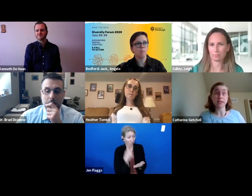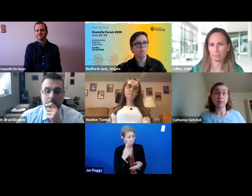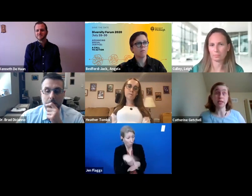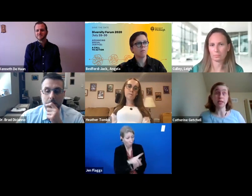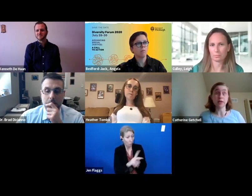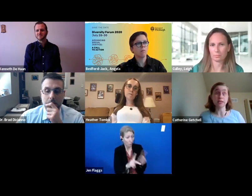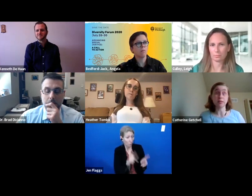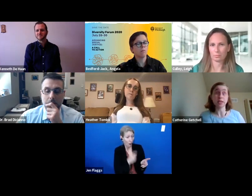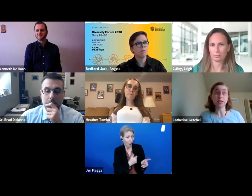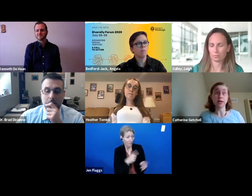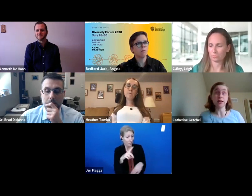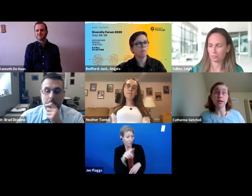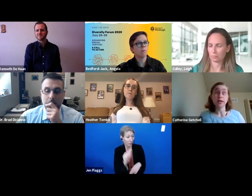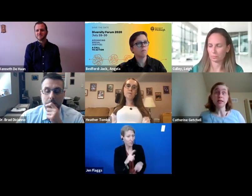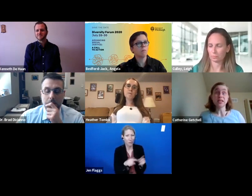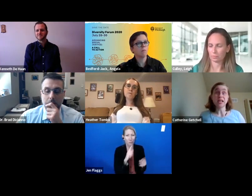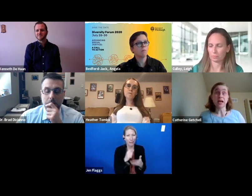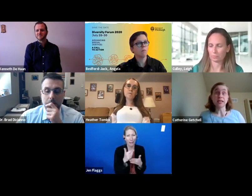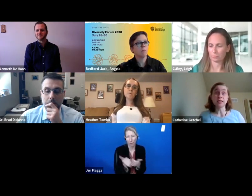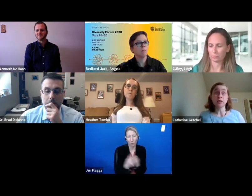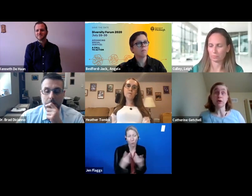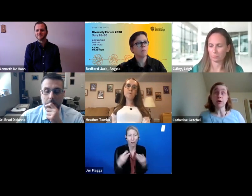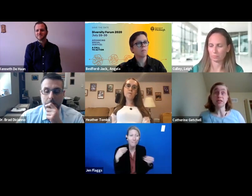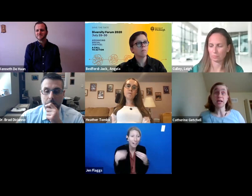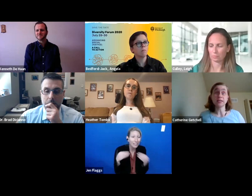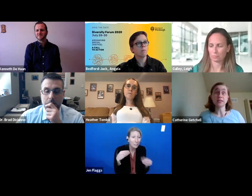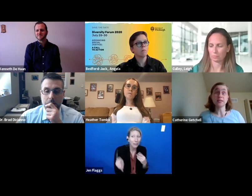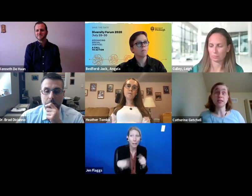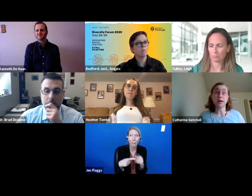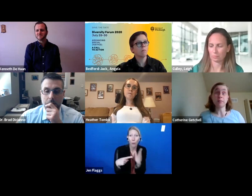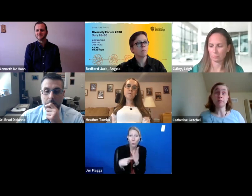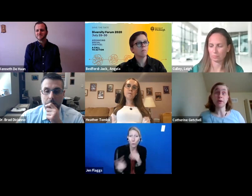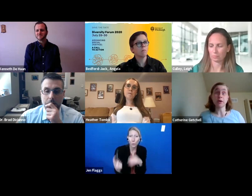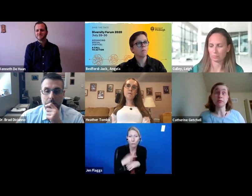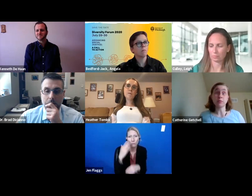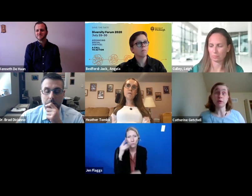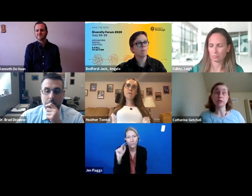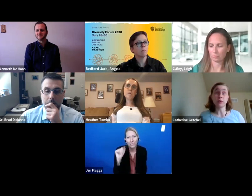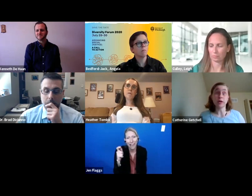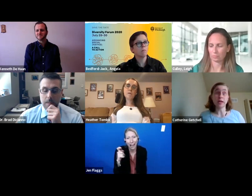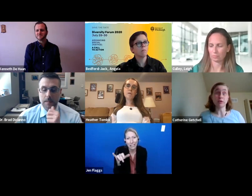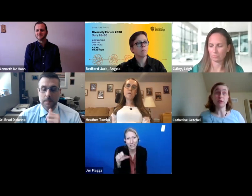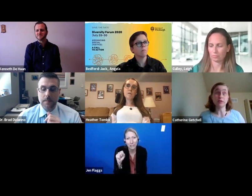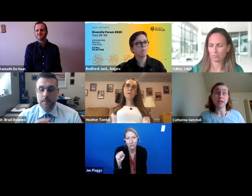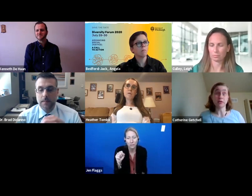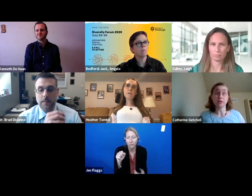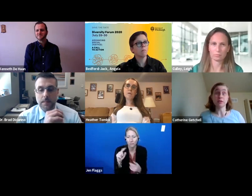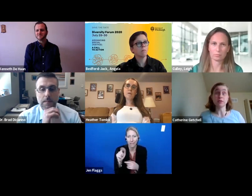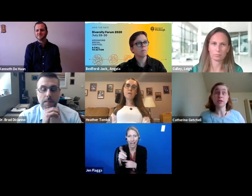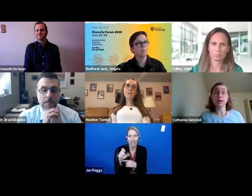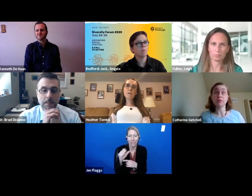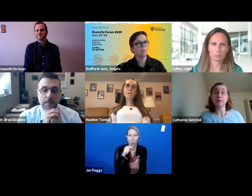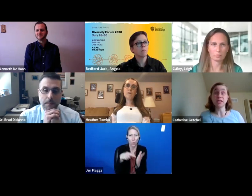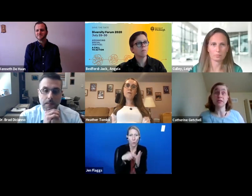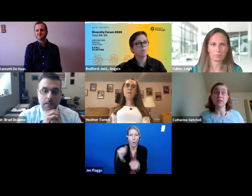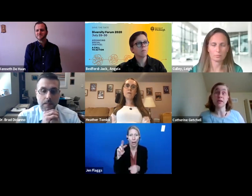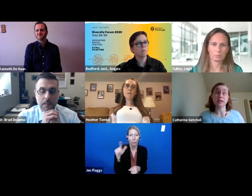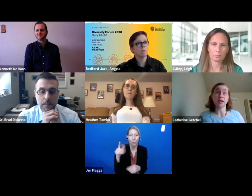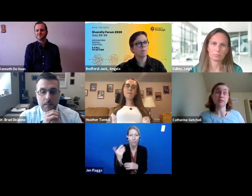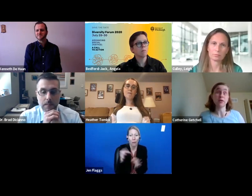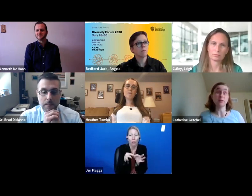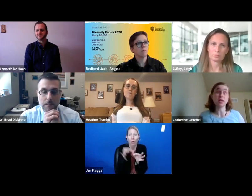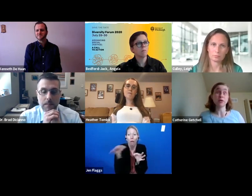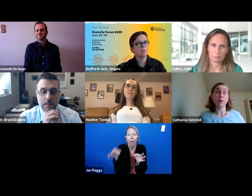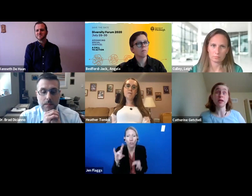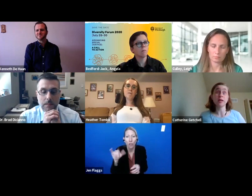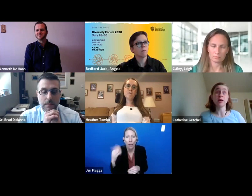Things like flexibility on deadlines, you know, our taxes weren't due on April 15th or July 15th.